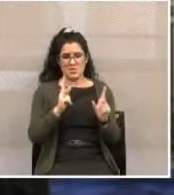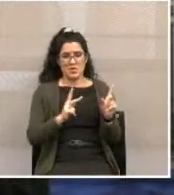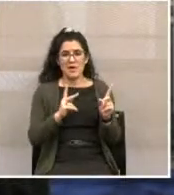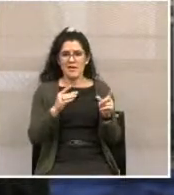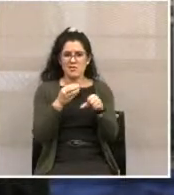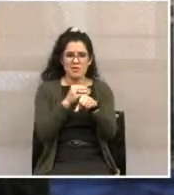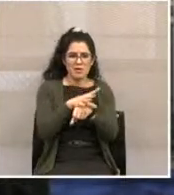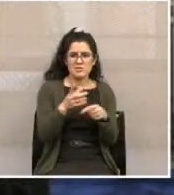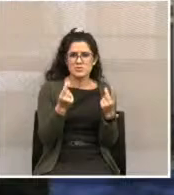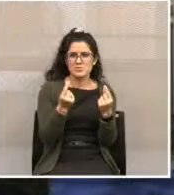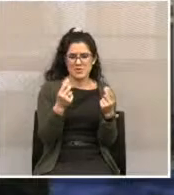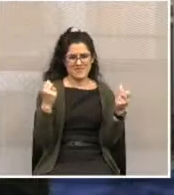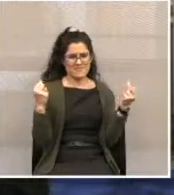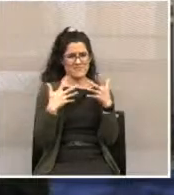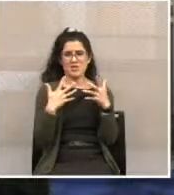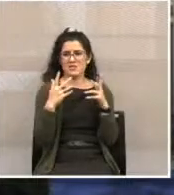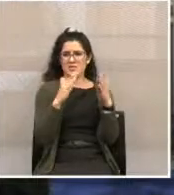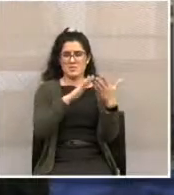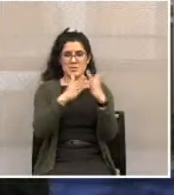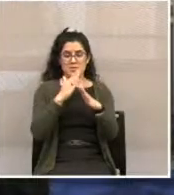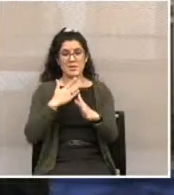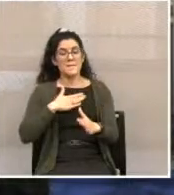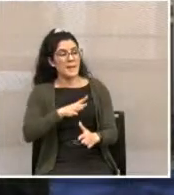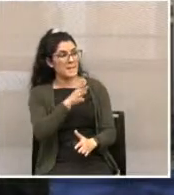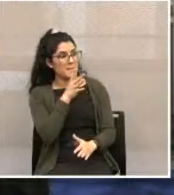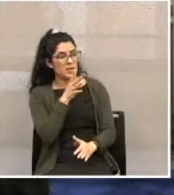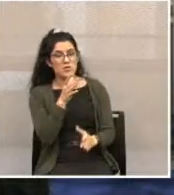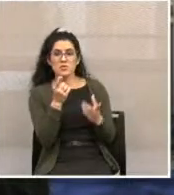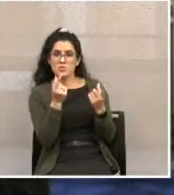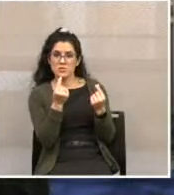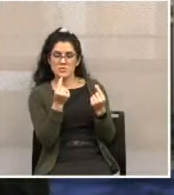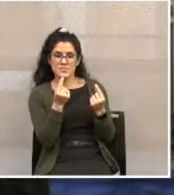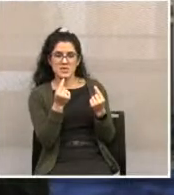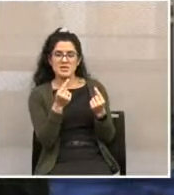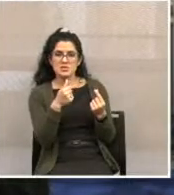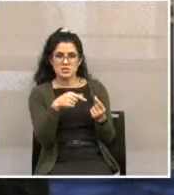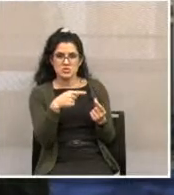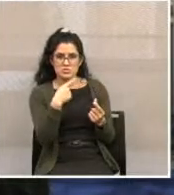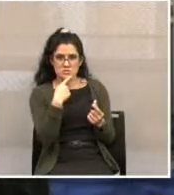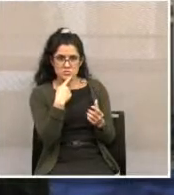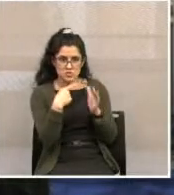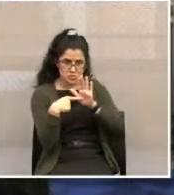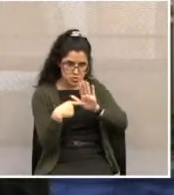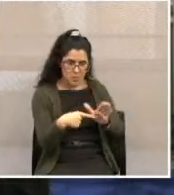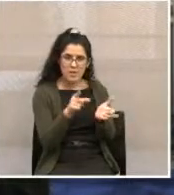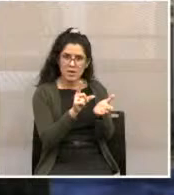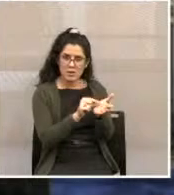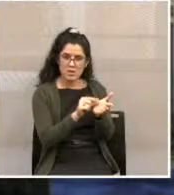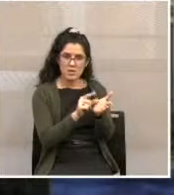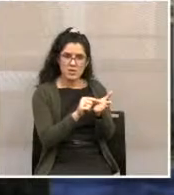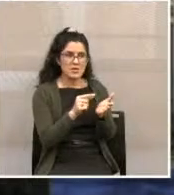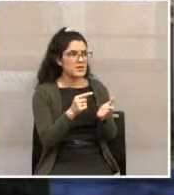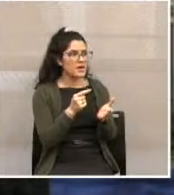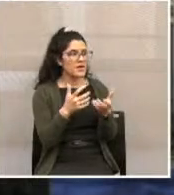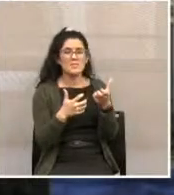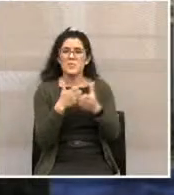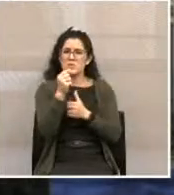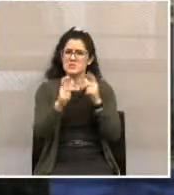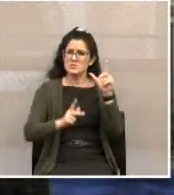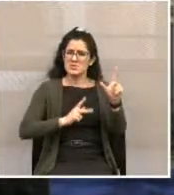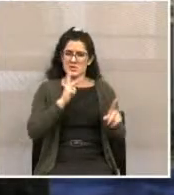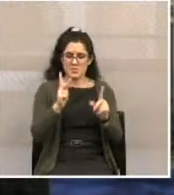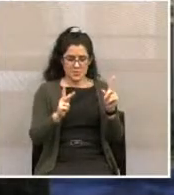in our communities. Like I said, it was my mother who prompted me to this insert in El Nuevo Herald, and the majority of